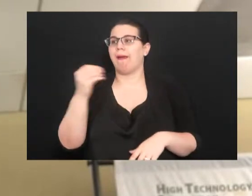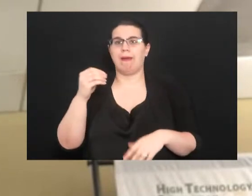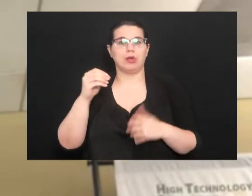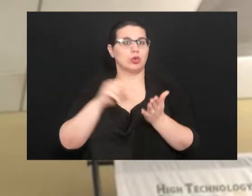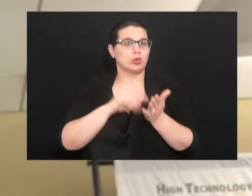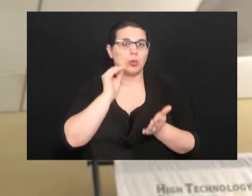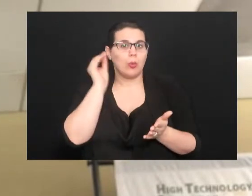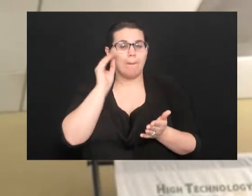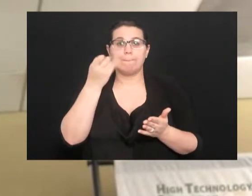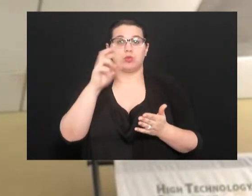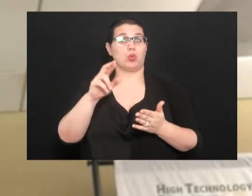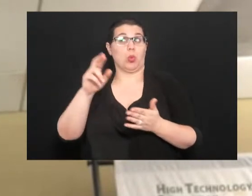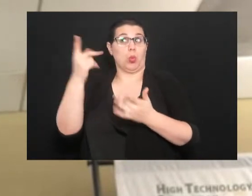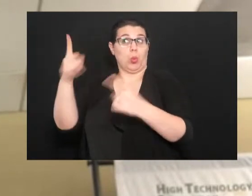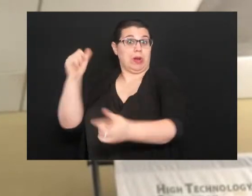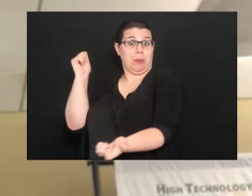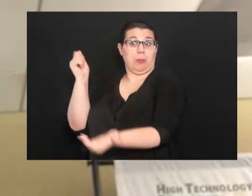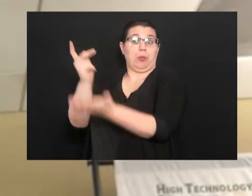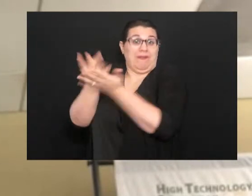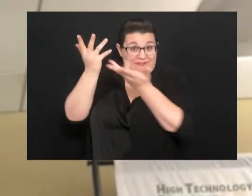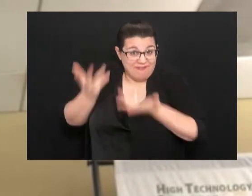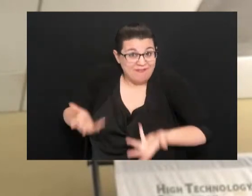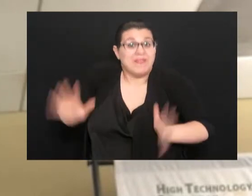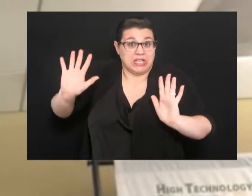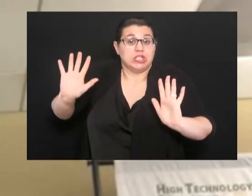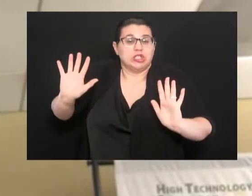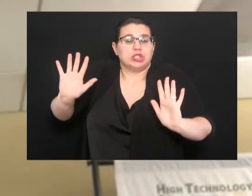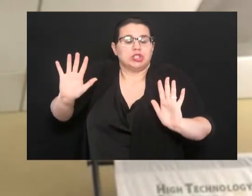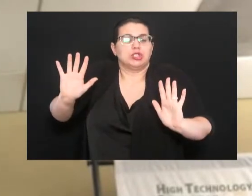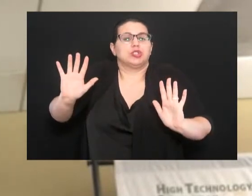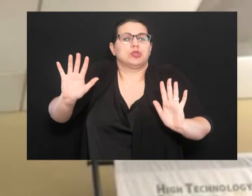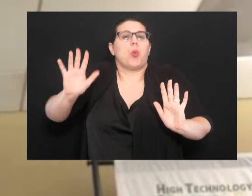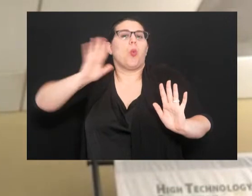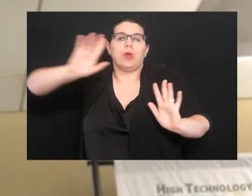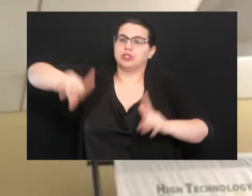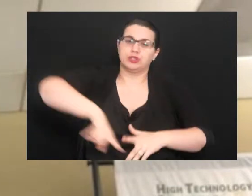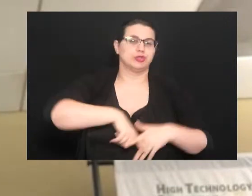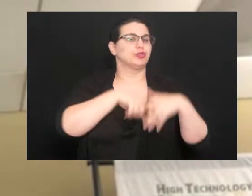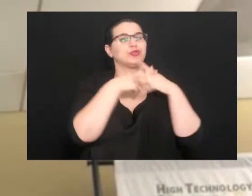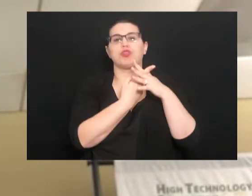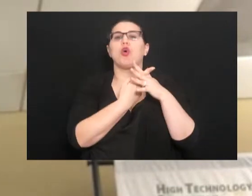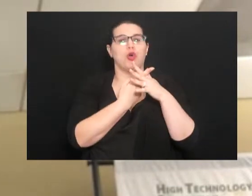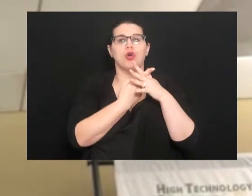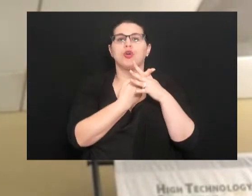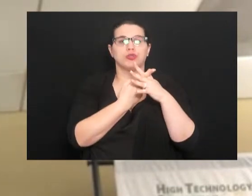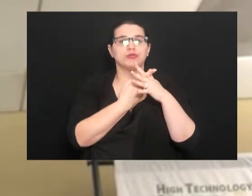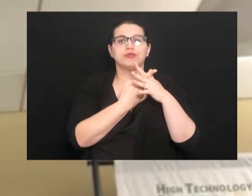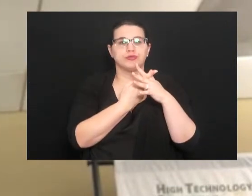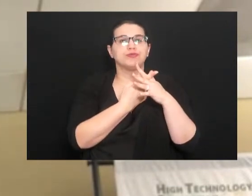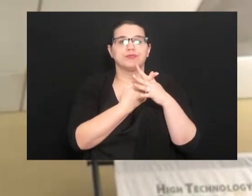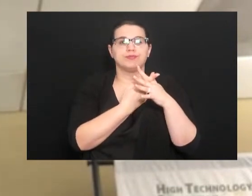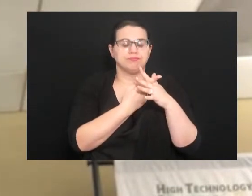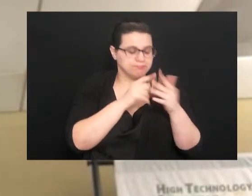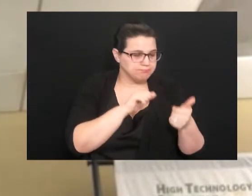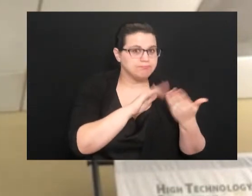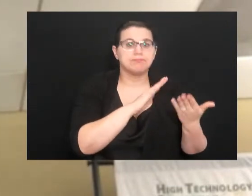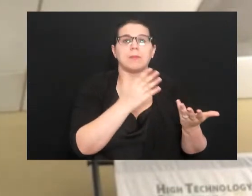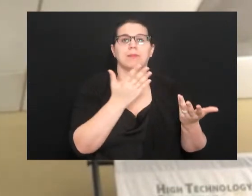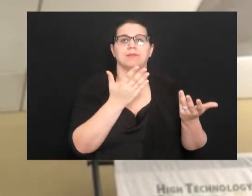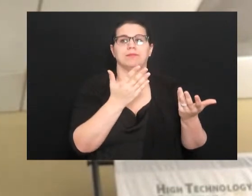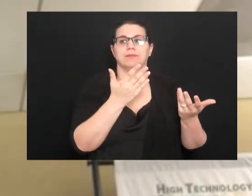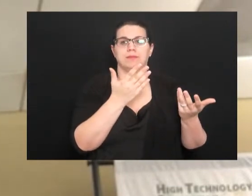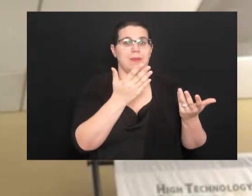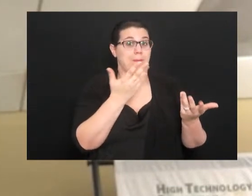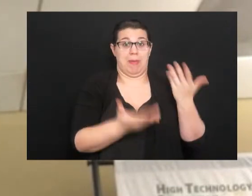booster. As soon as the approval is granted, there will be folks who will get them, potentially young people who will potentially get them